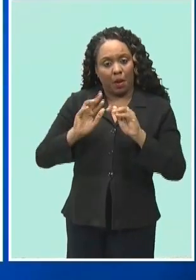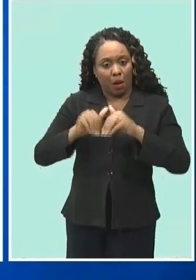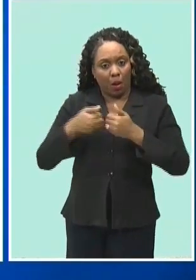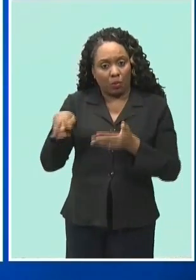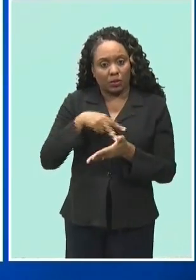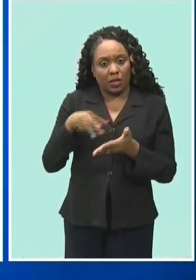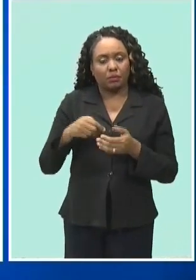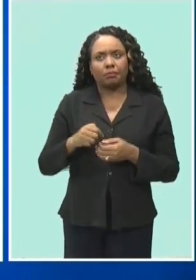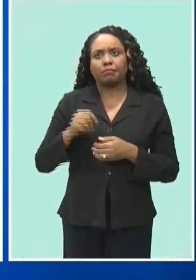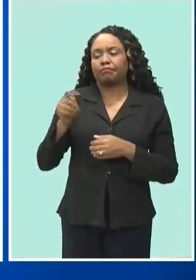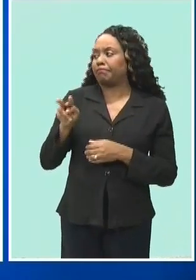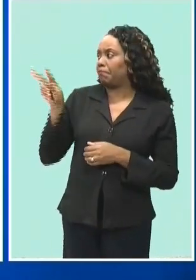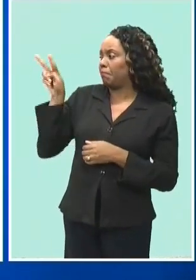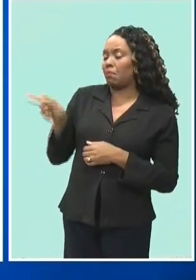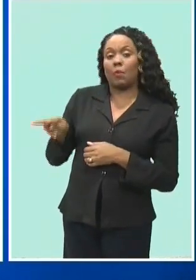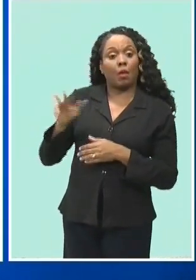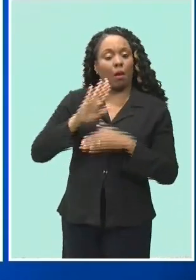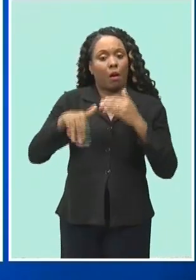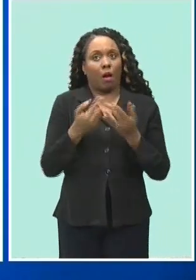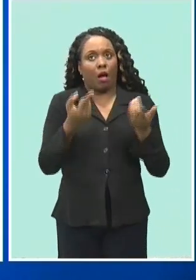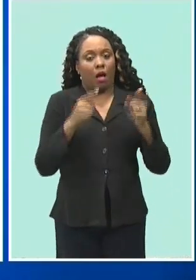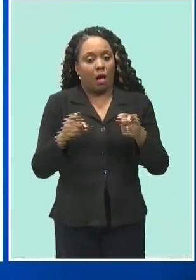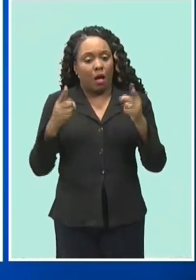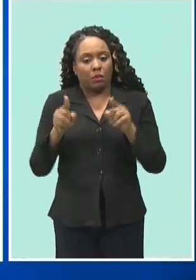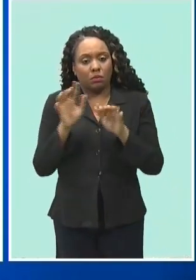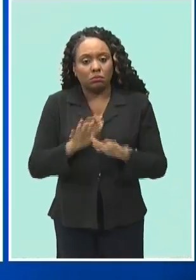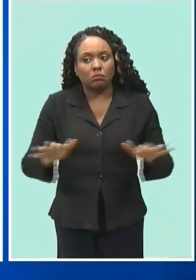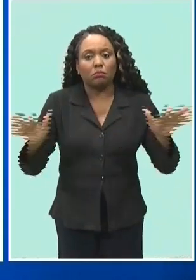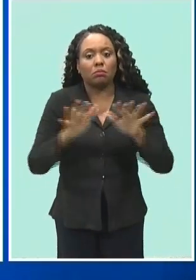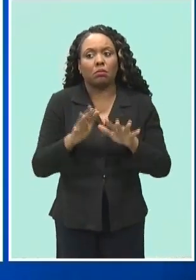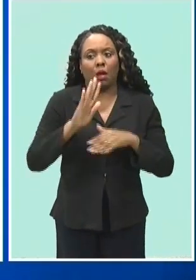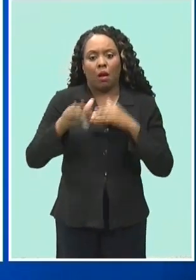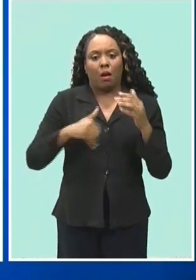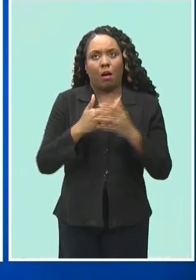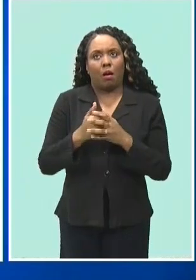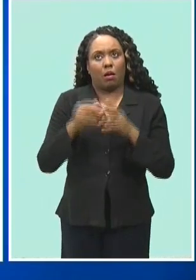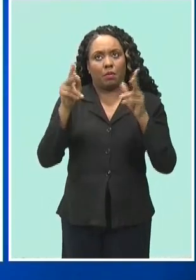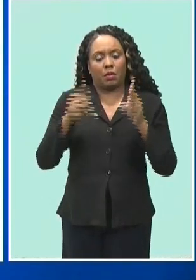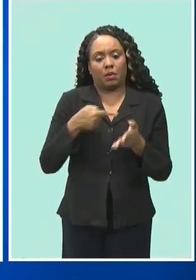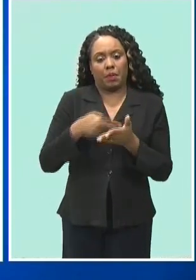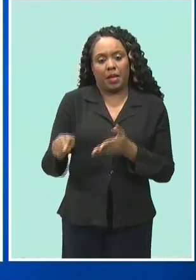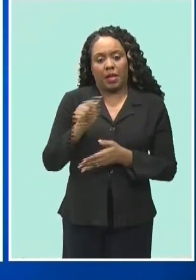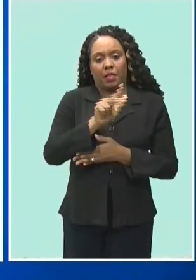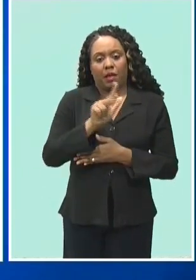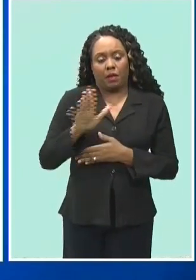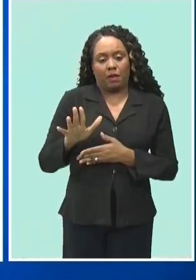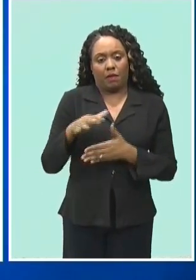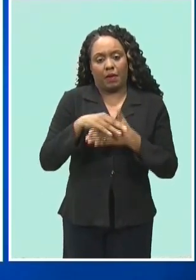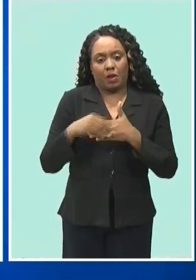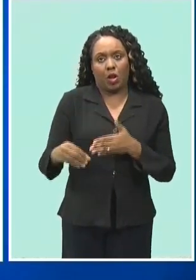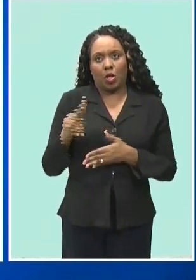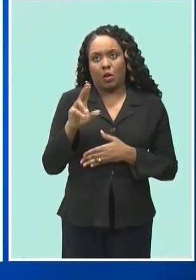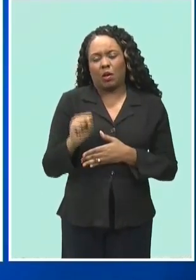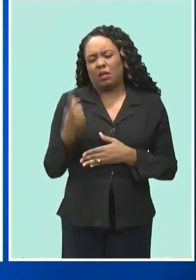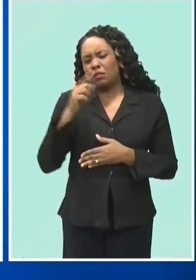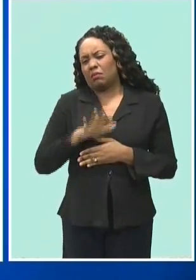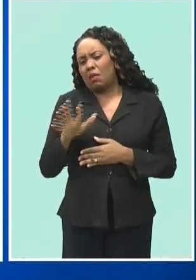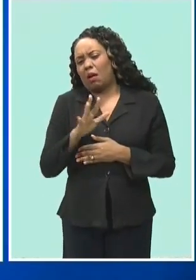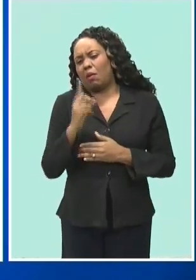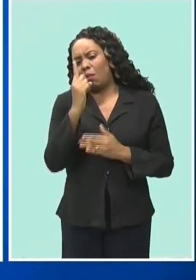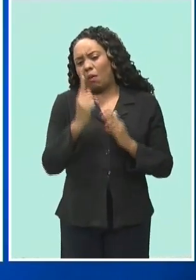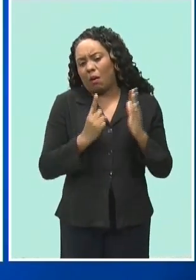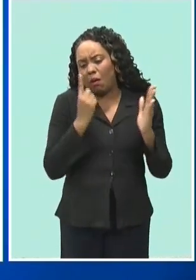this community, Jacksontown, St. Andrew. Each tourist pays $35 for a session lasting about 1 hour